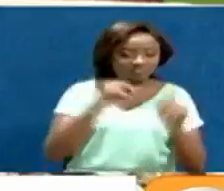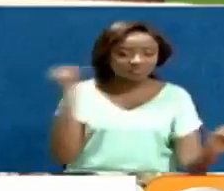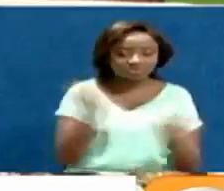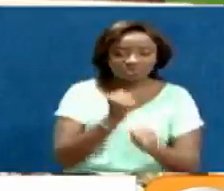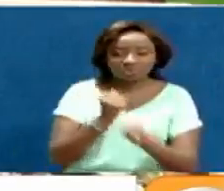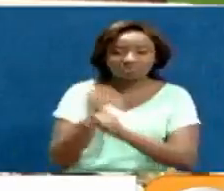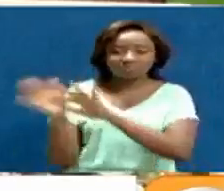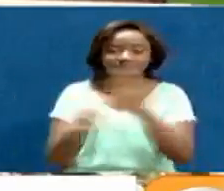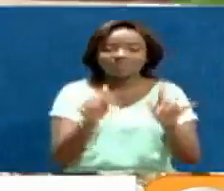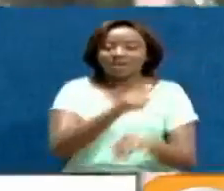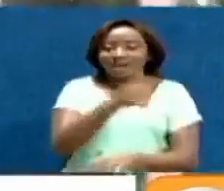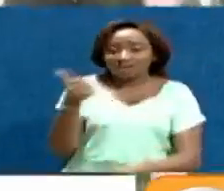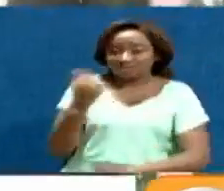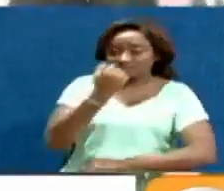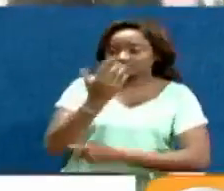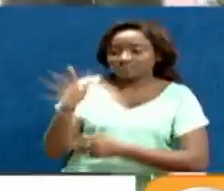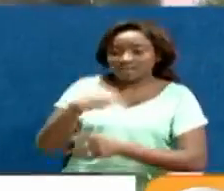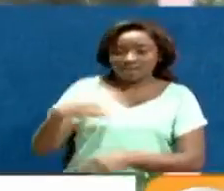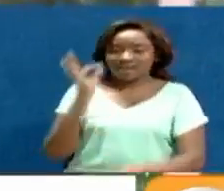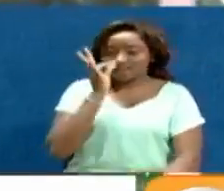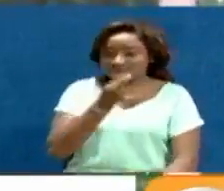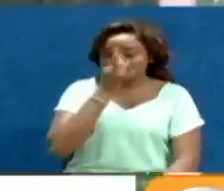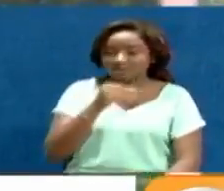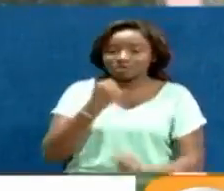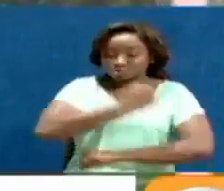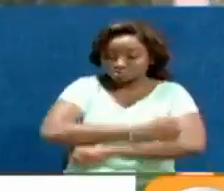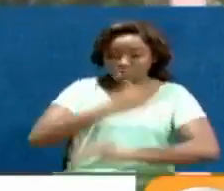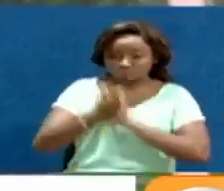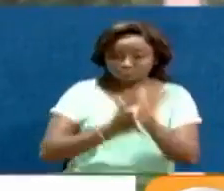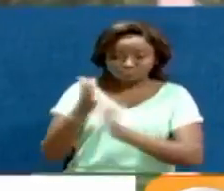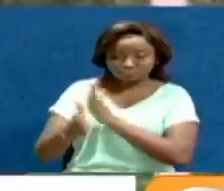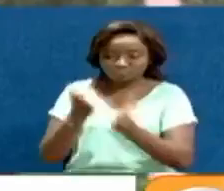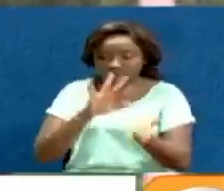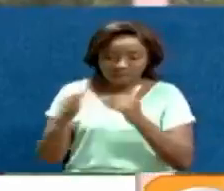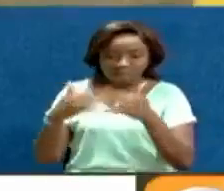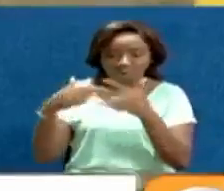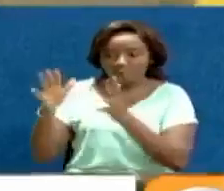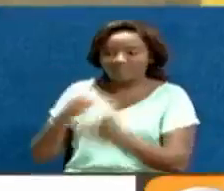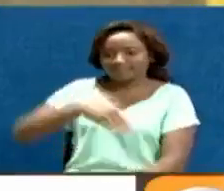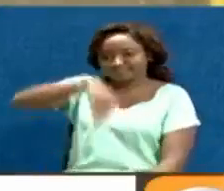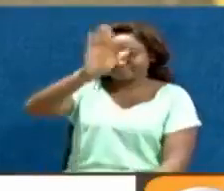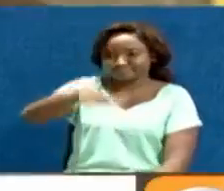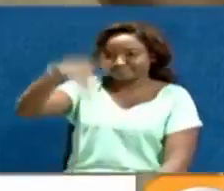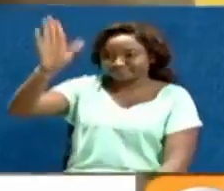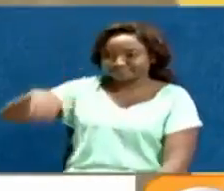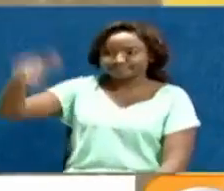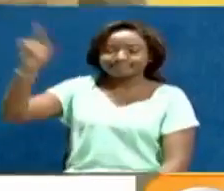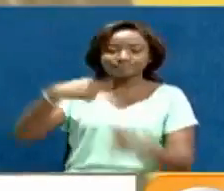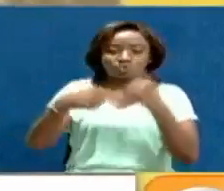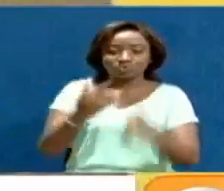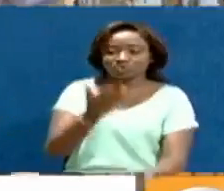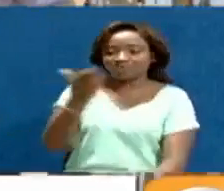At Ndima Kanini Academy in Karatina, Nyeri, back to school preparations are ongoing. Painters are carrying out last-minute